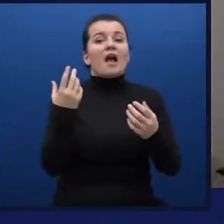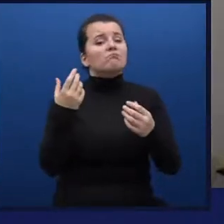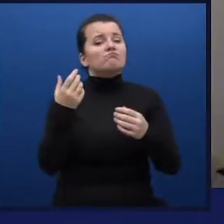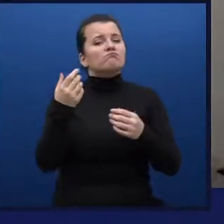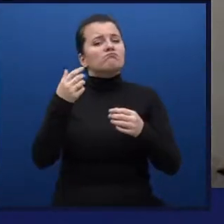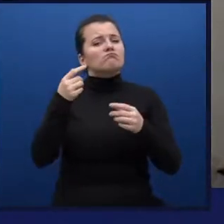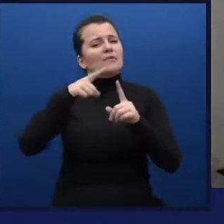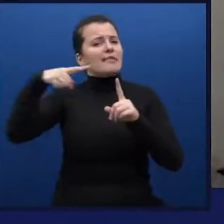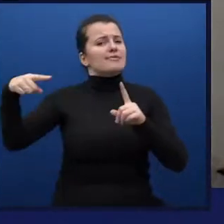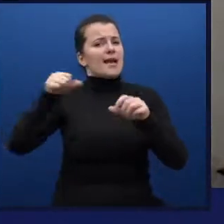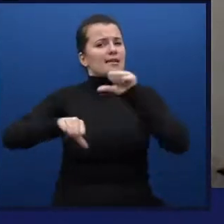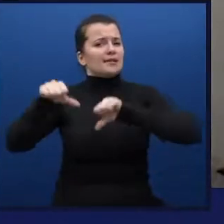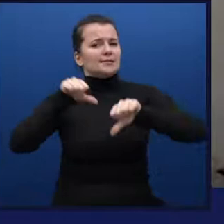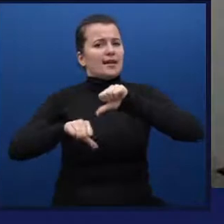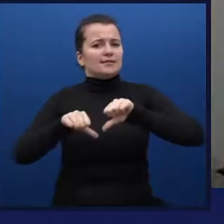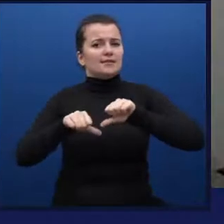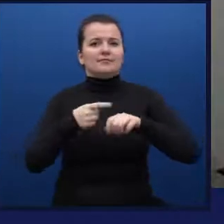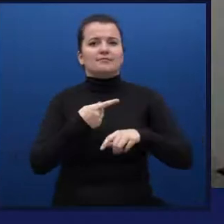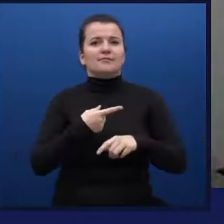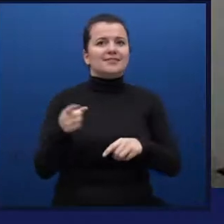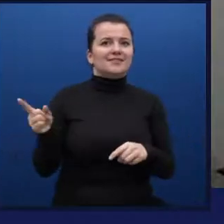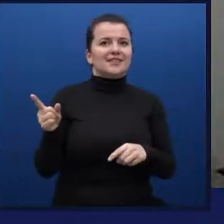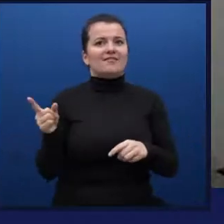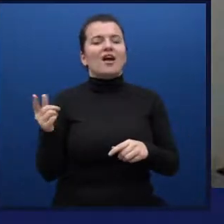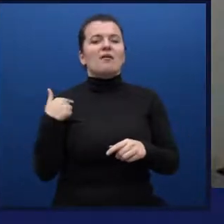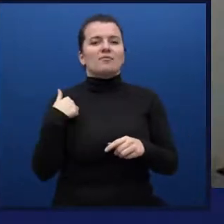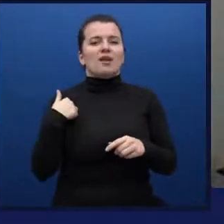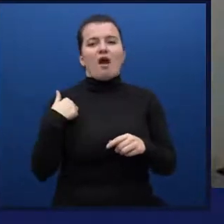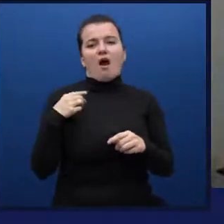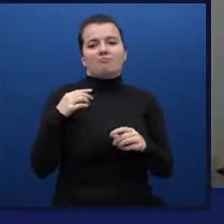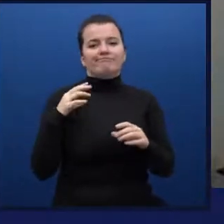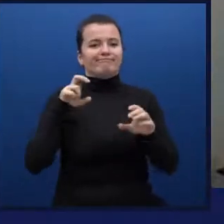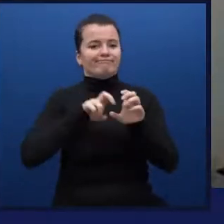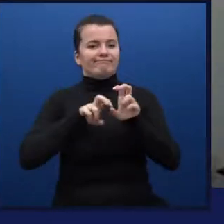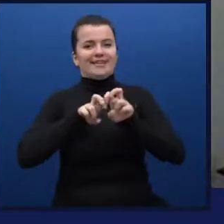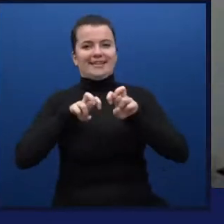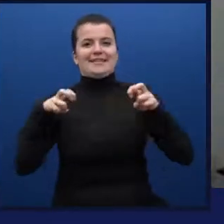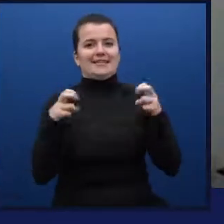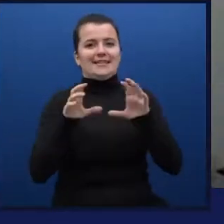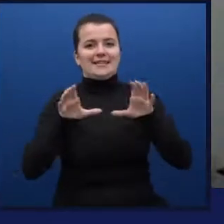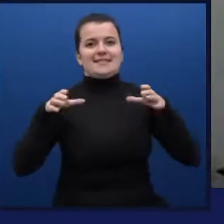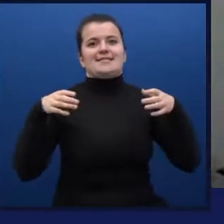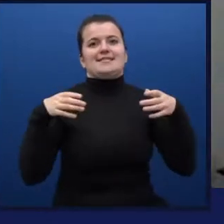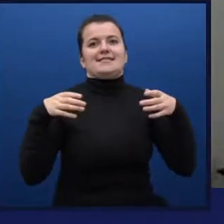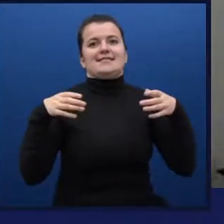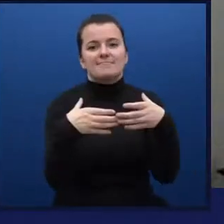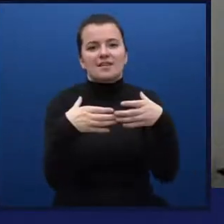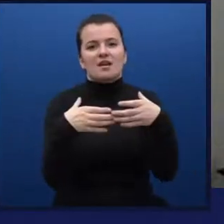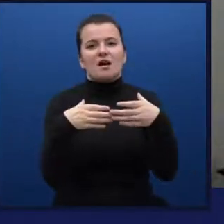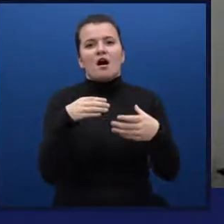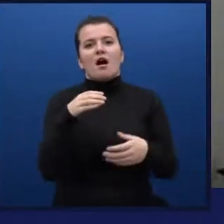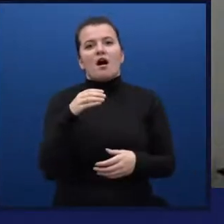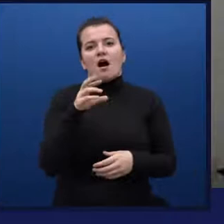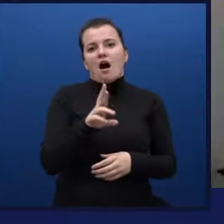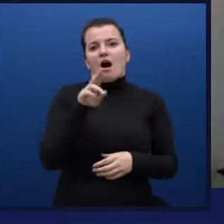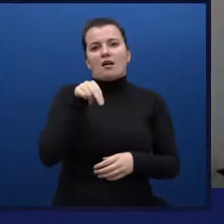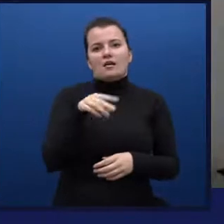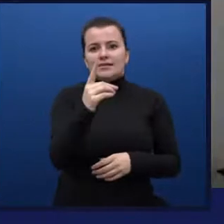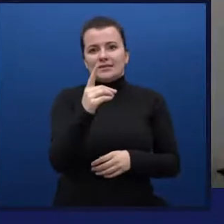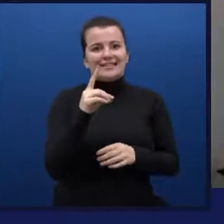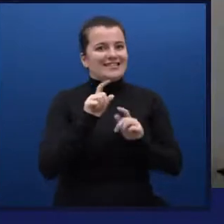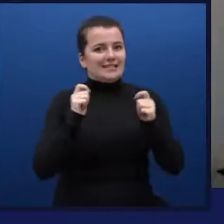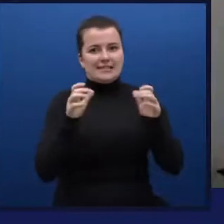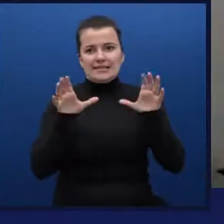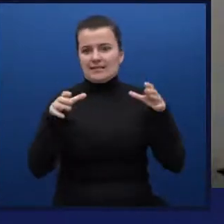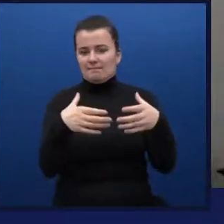and a lot of them were sitting in an R&D type team. And so productizing an R&D team is not necessarily the right